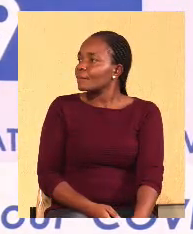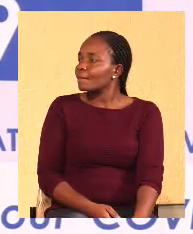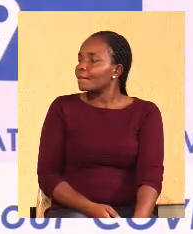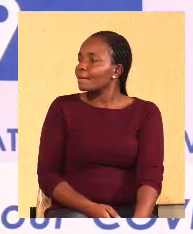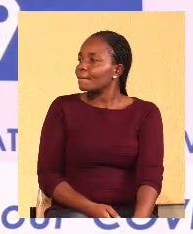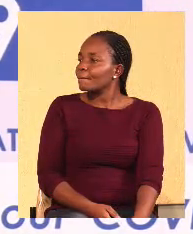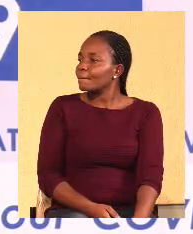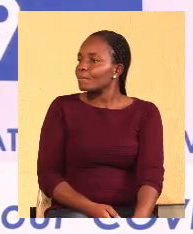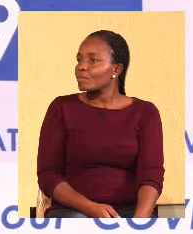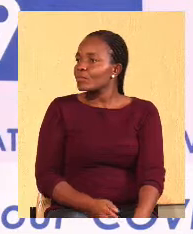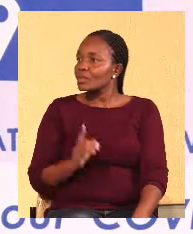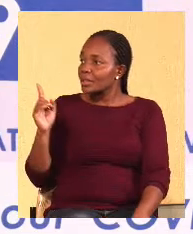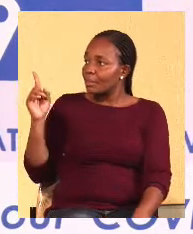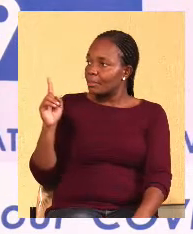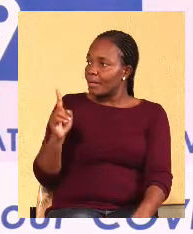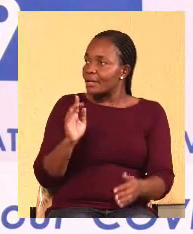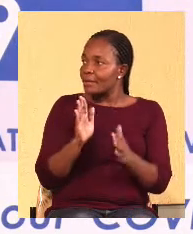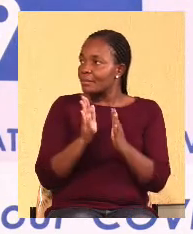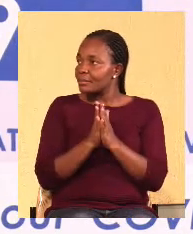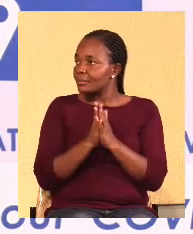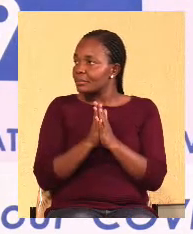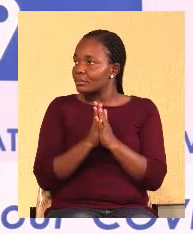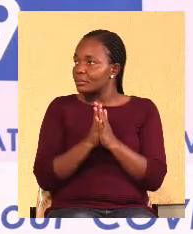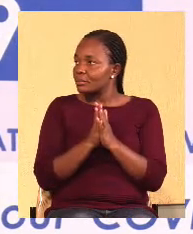Please introduce yourself and the media house, ma'am.